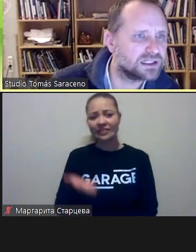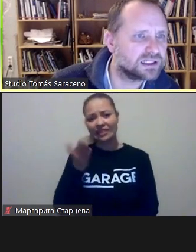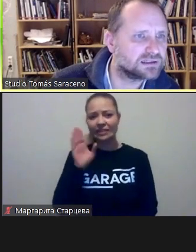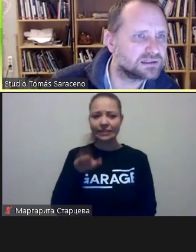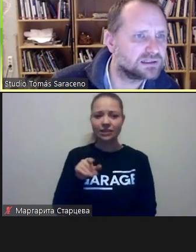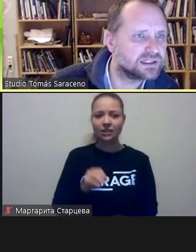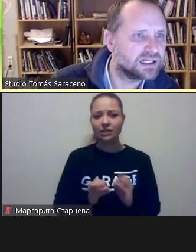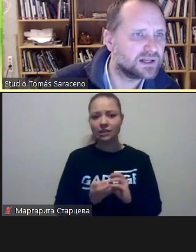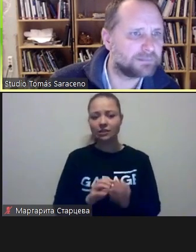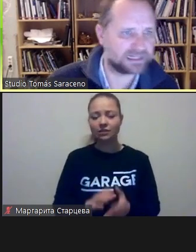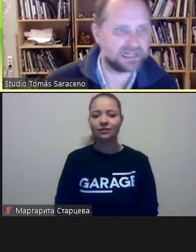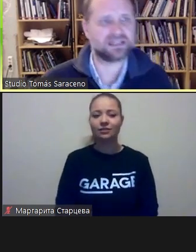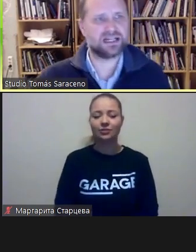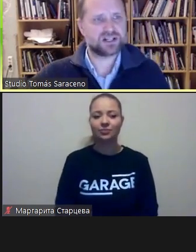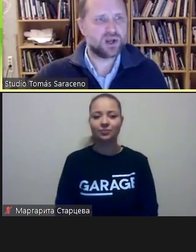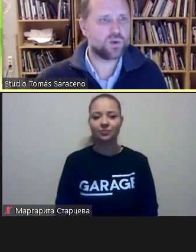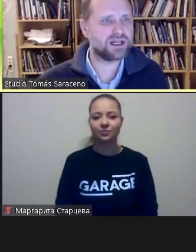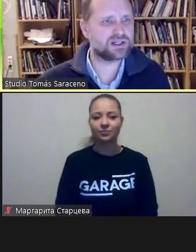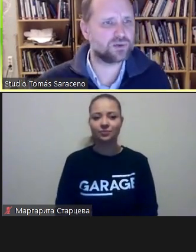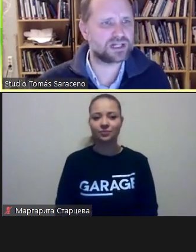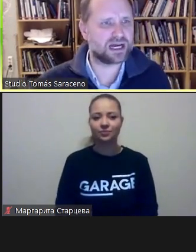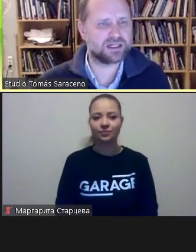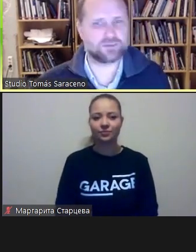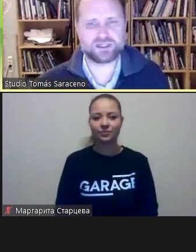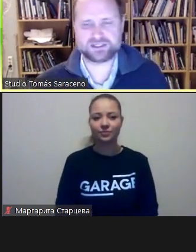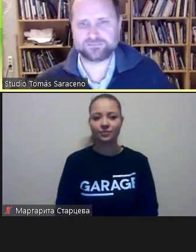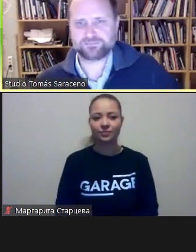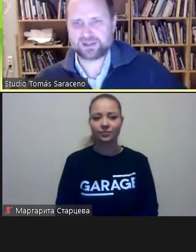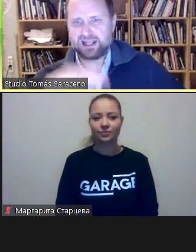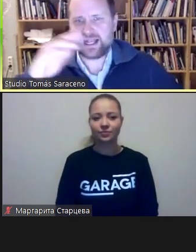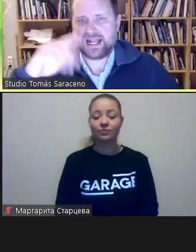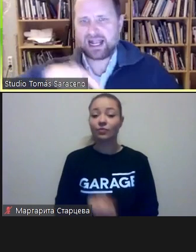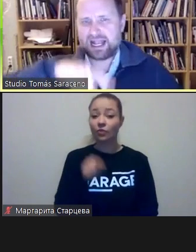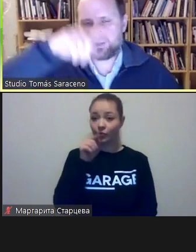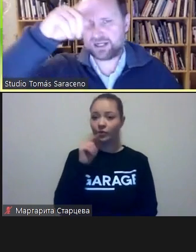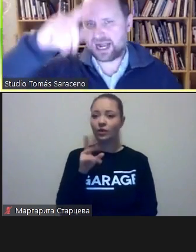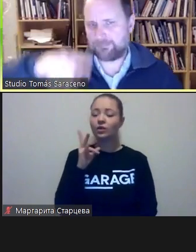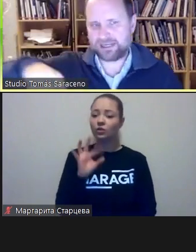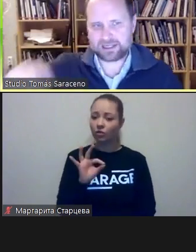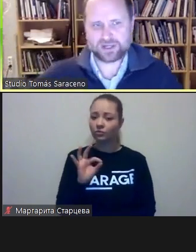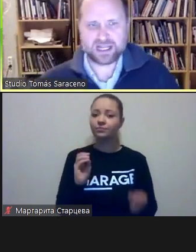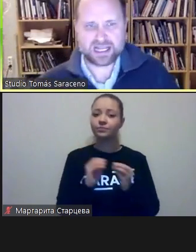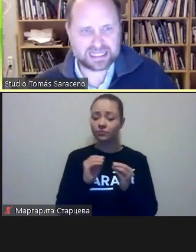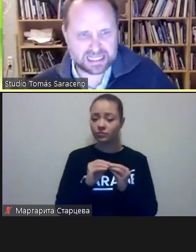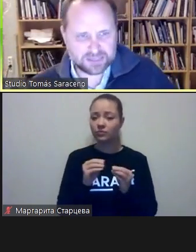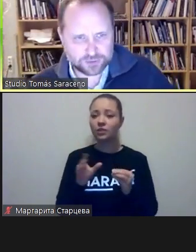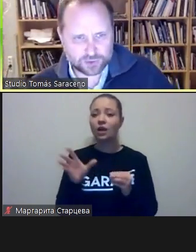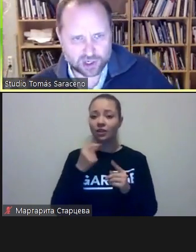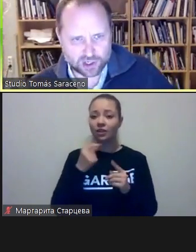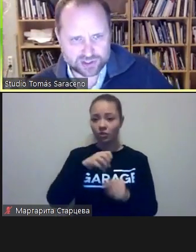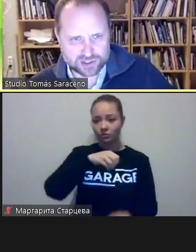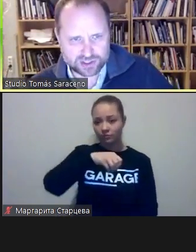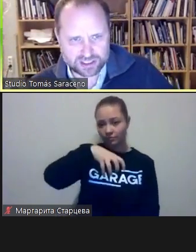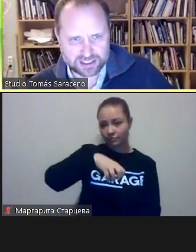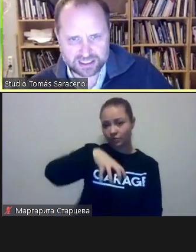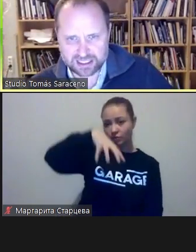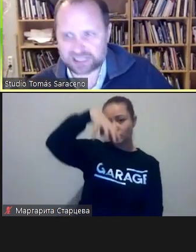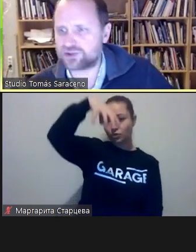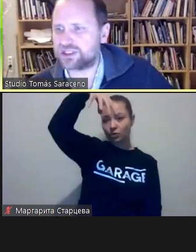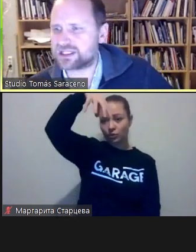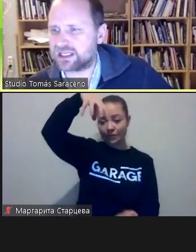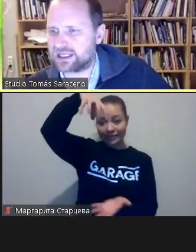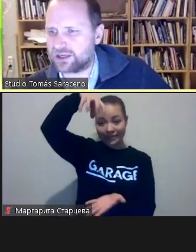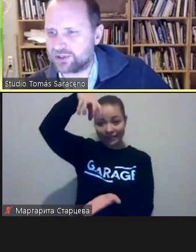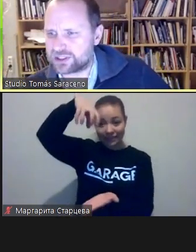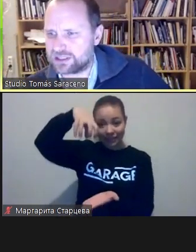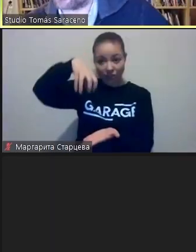somewhere here. But nevertheless, when you go down, here it is, up and down. If you cross, can you